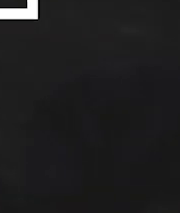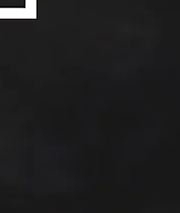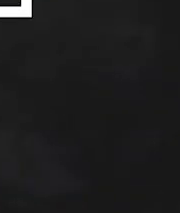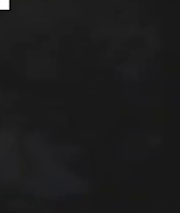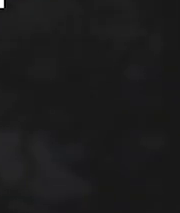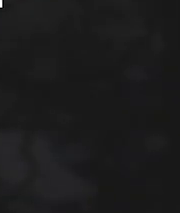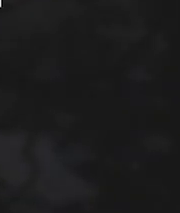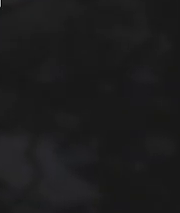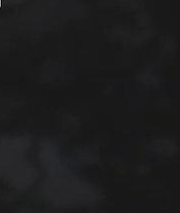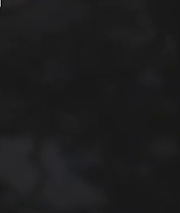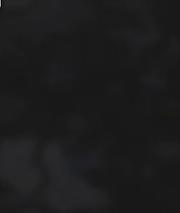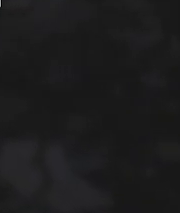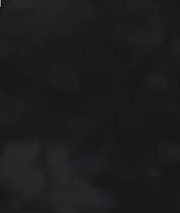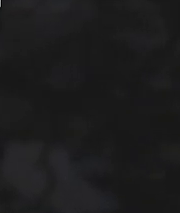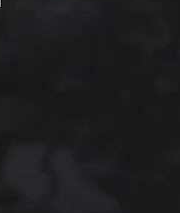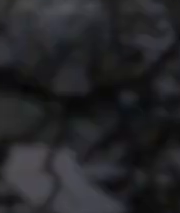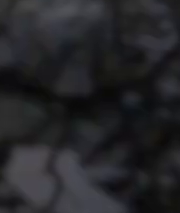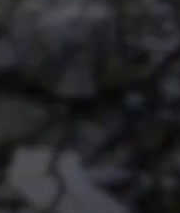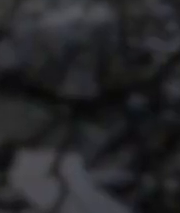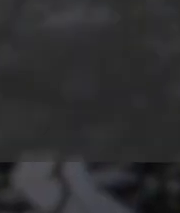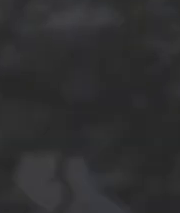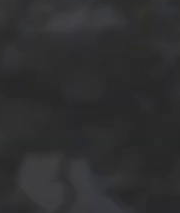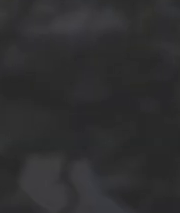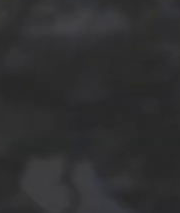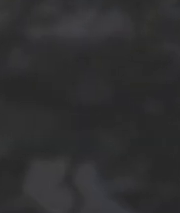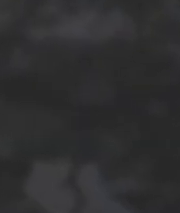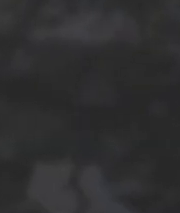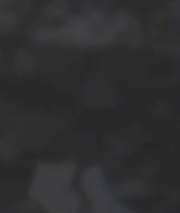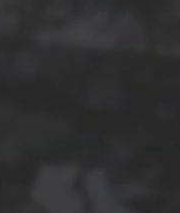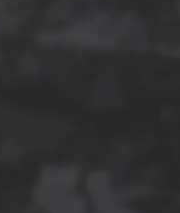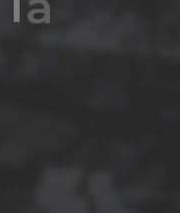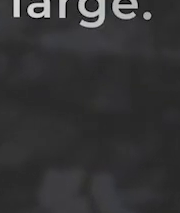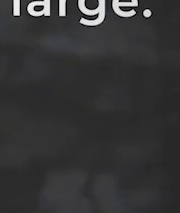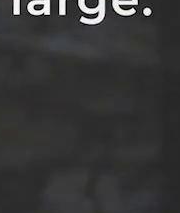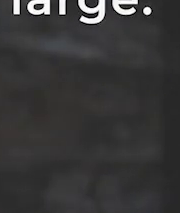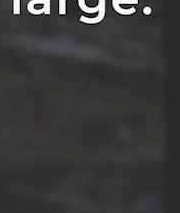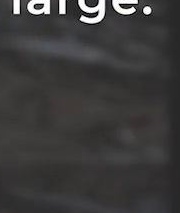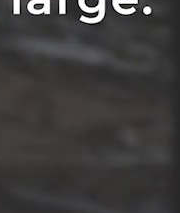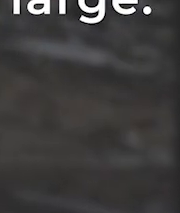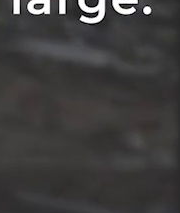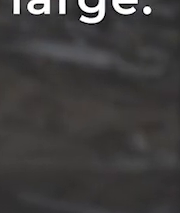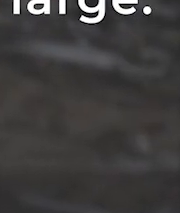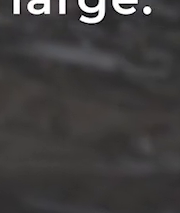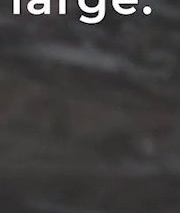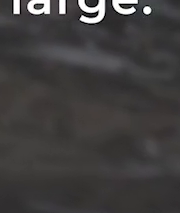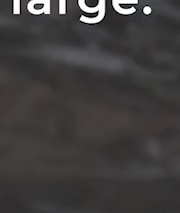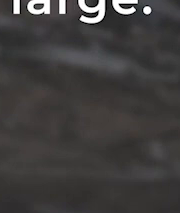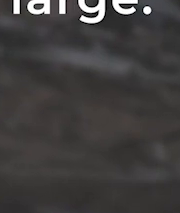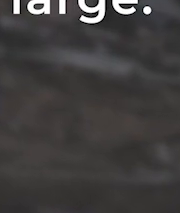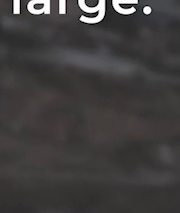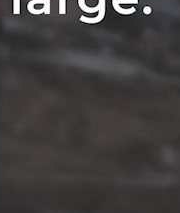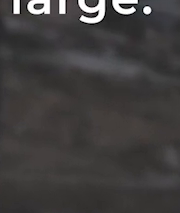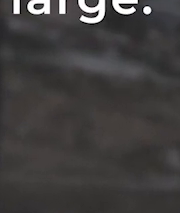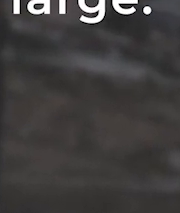generous financial contribution towards helping the many families and individuals that need our support during this trying moment